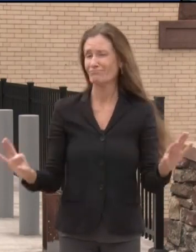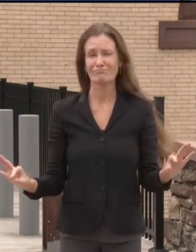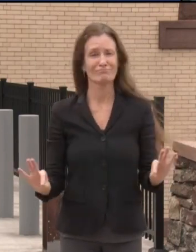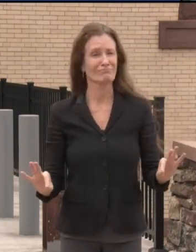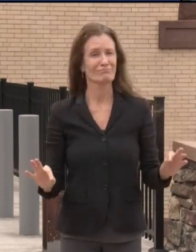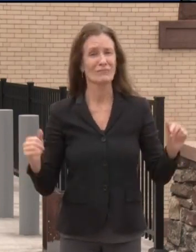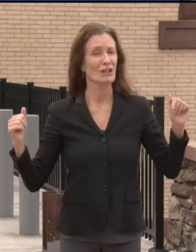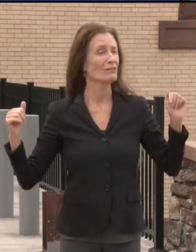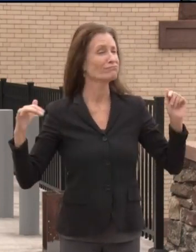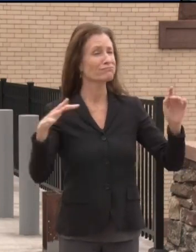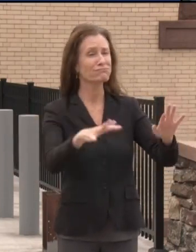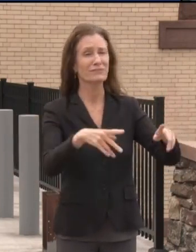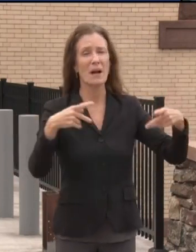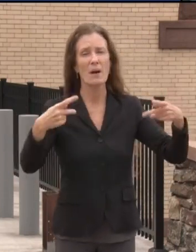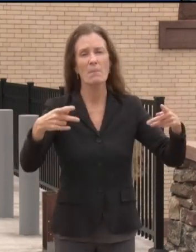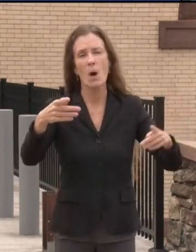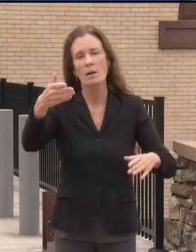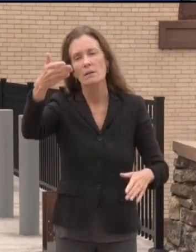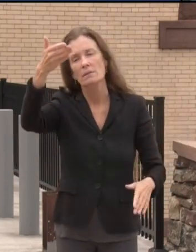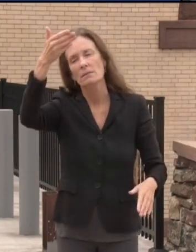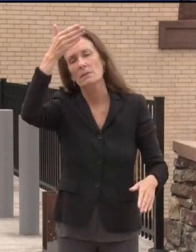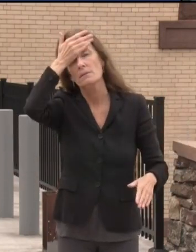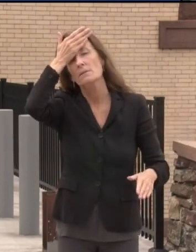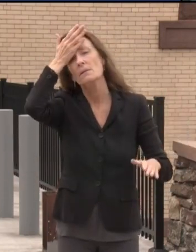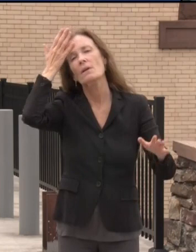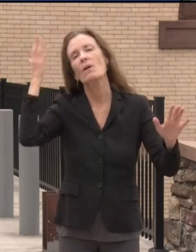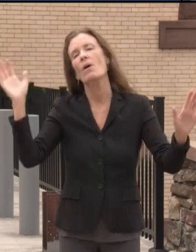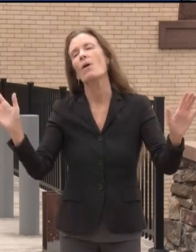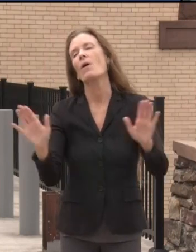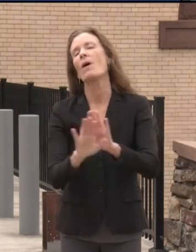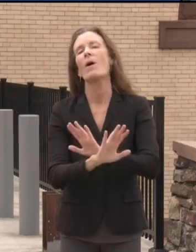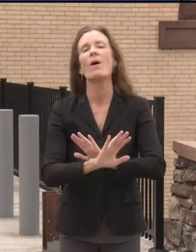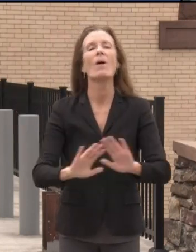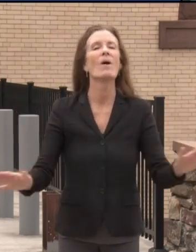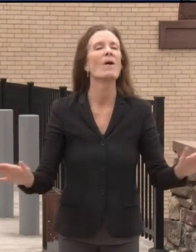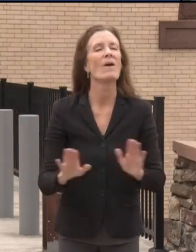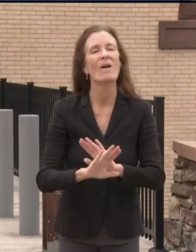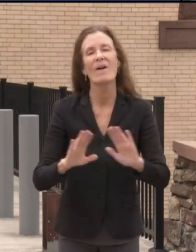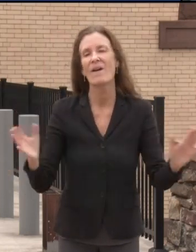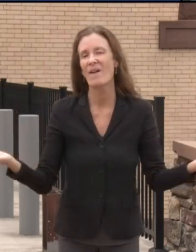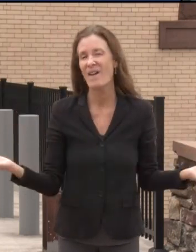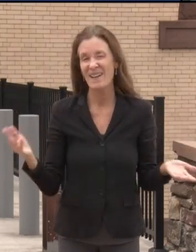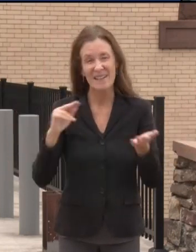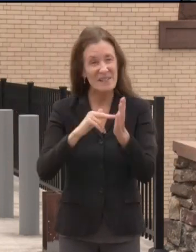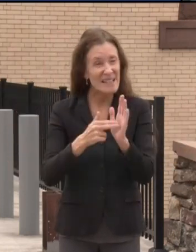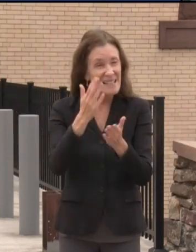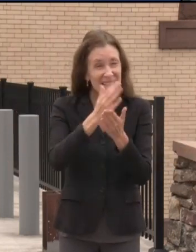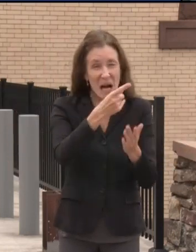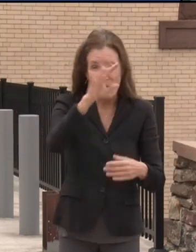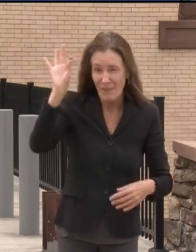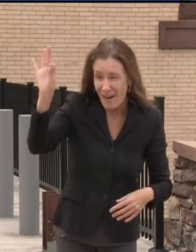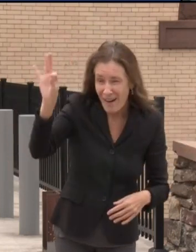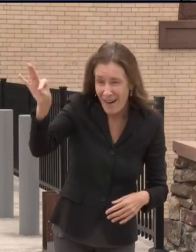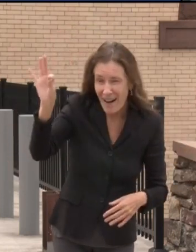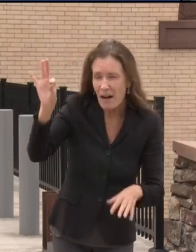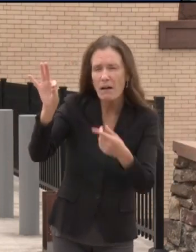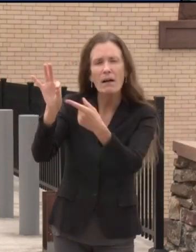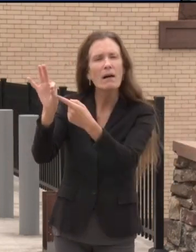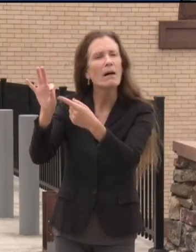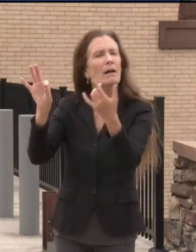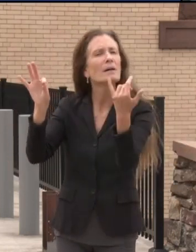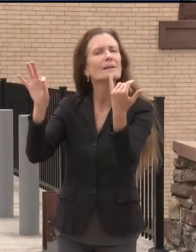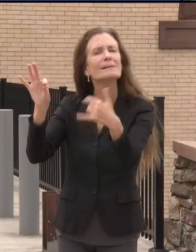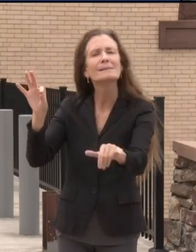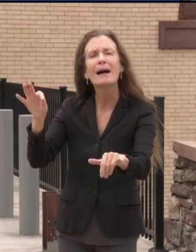saying, yeah, that's a good point. And let's rethink this. So the old normal maybe isn't where we ought to be. And